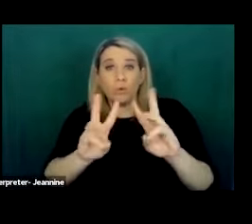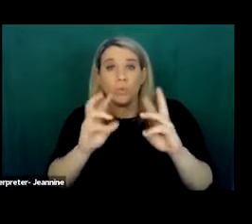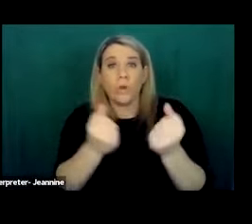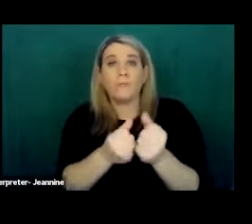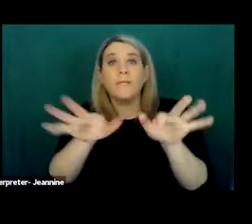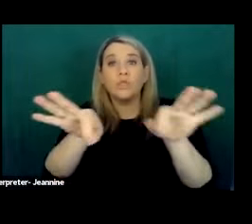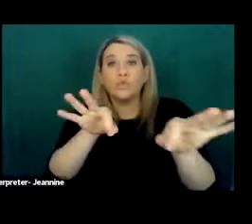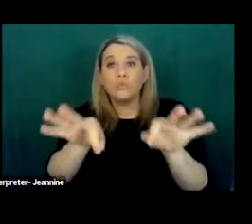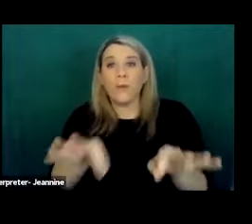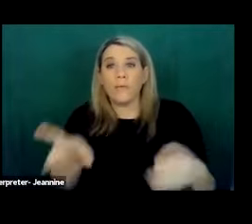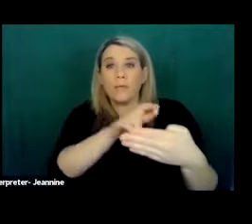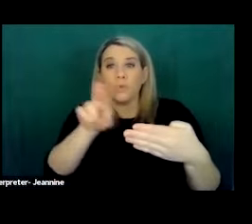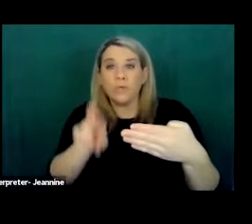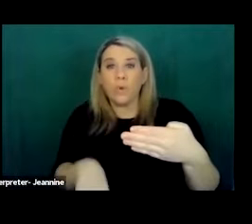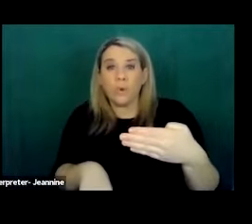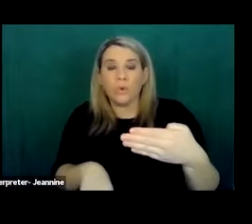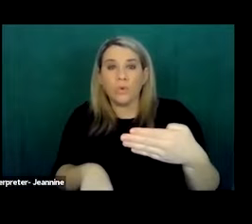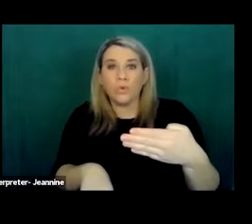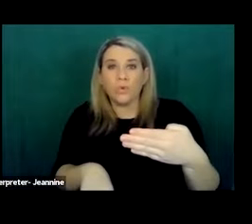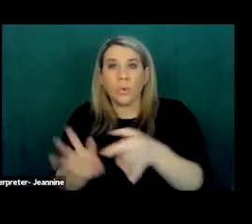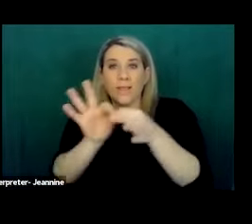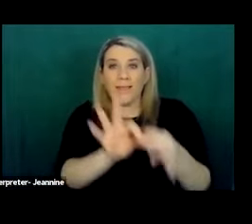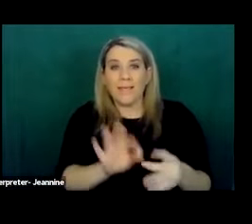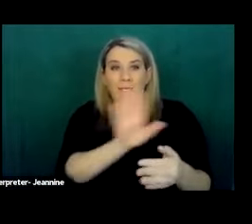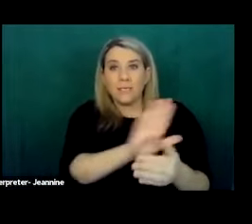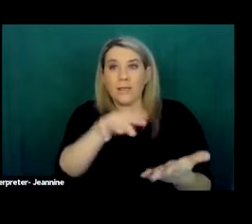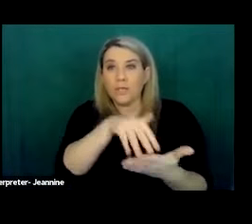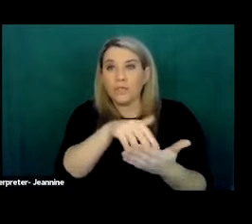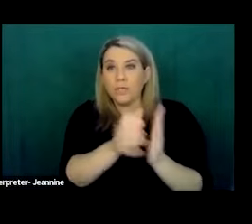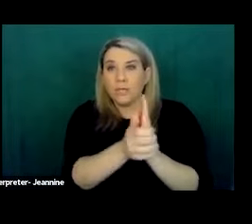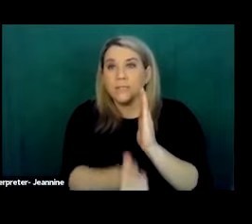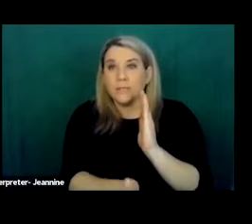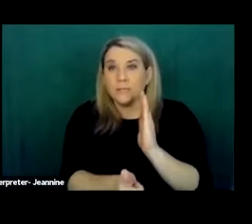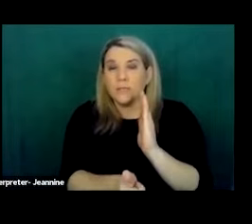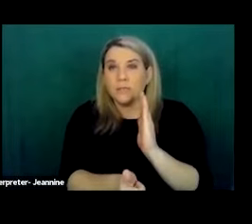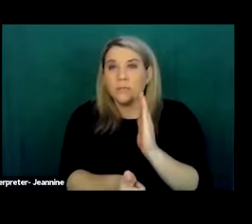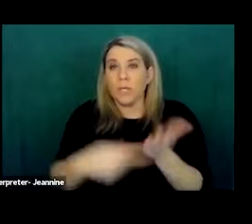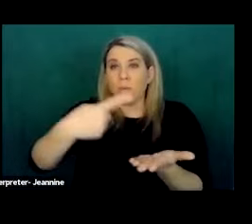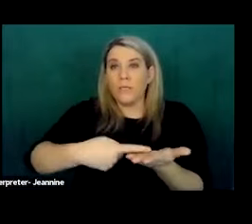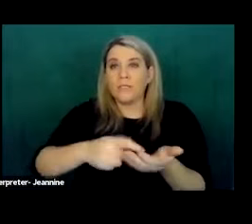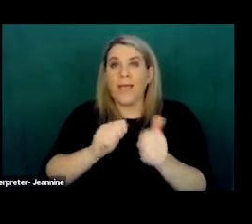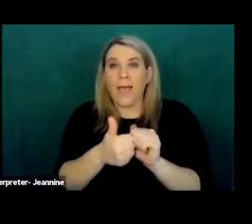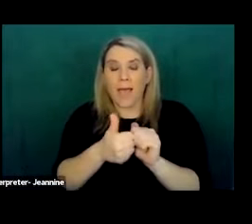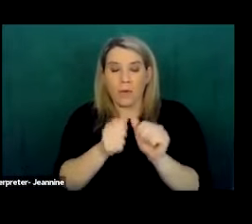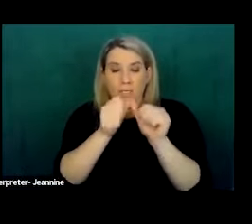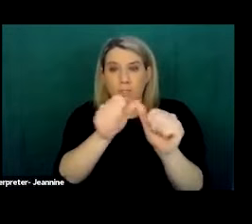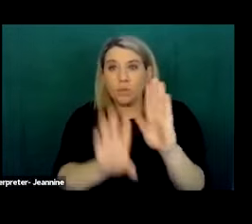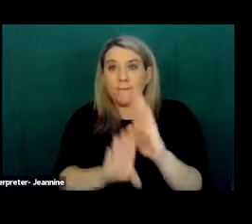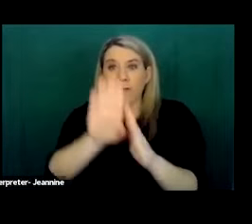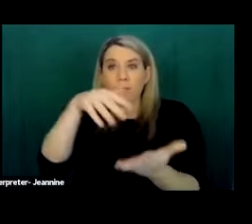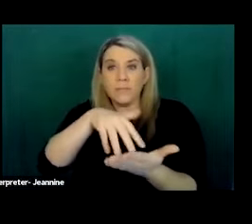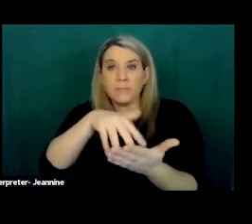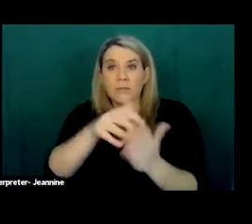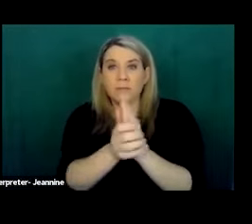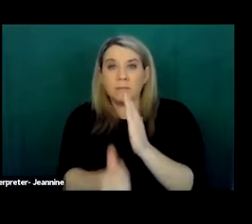results outline in terms of their study skills, where they are, and talk about ways to develop those study skills. After